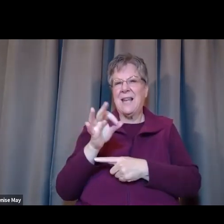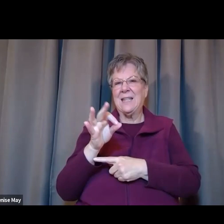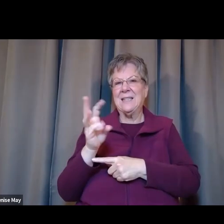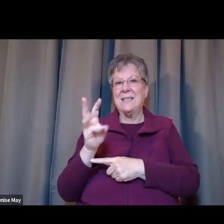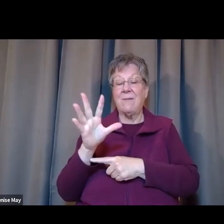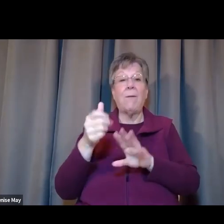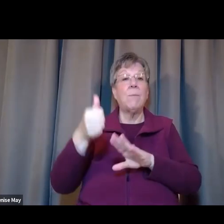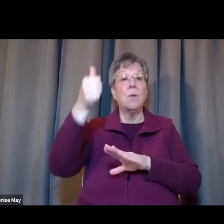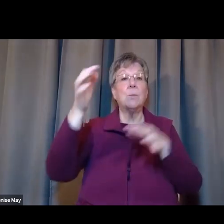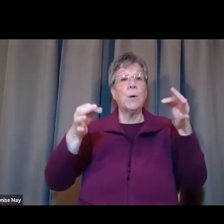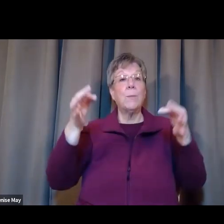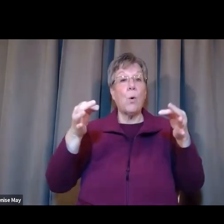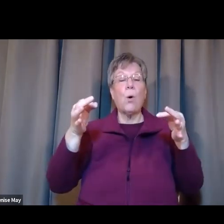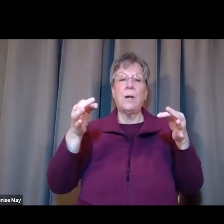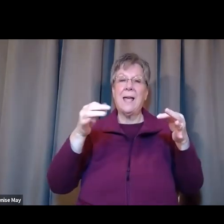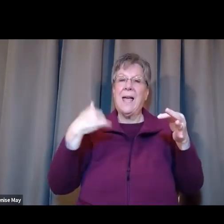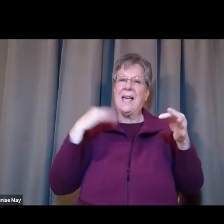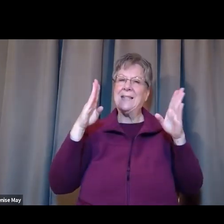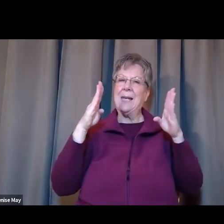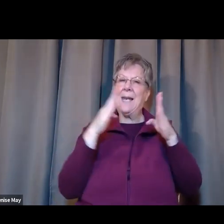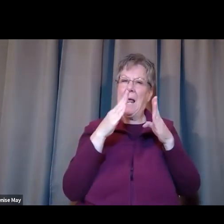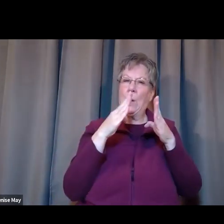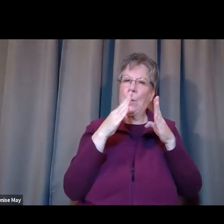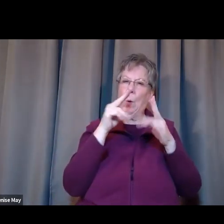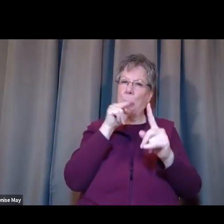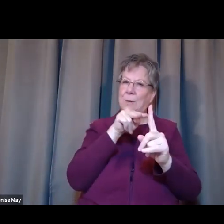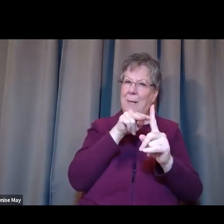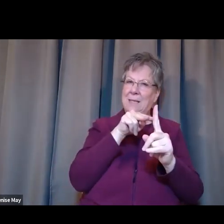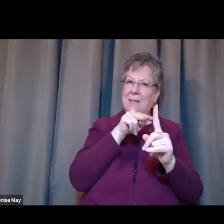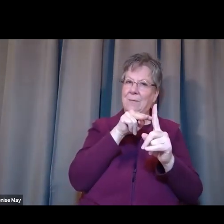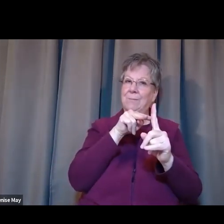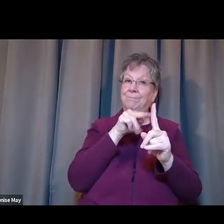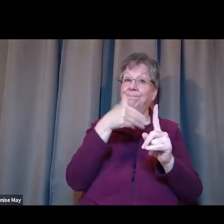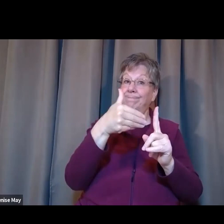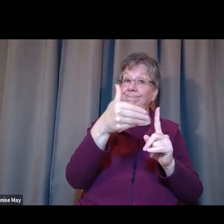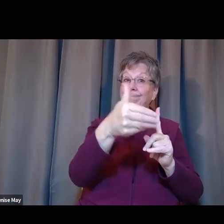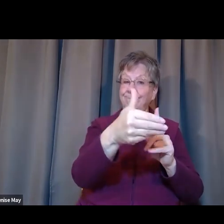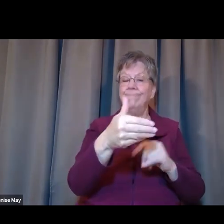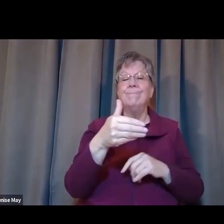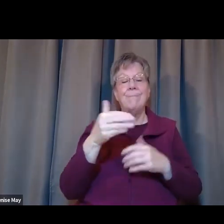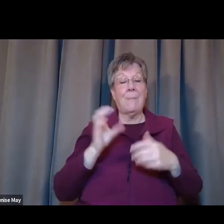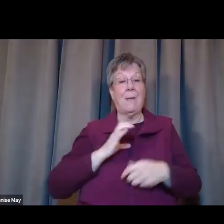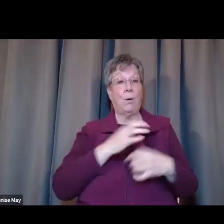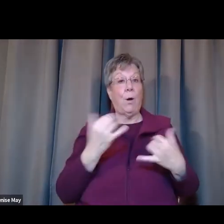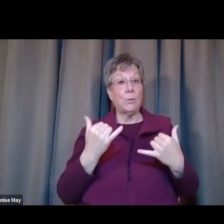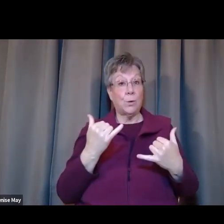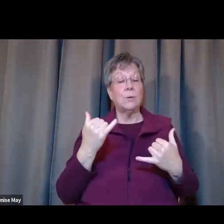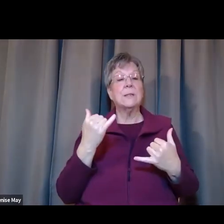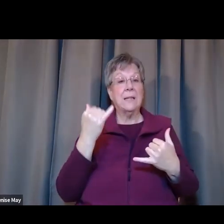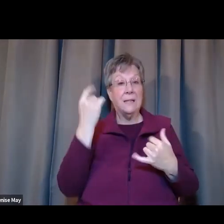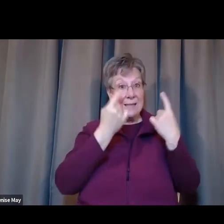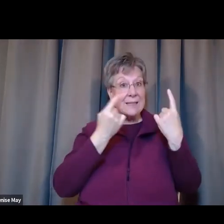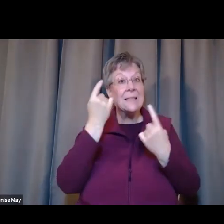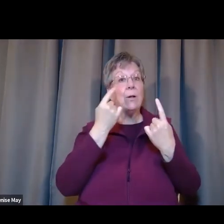Court reads that law more narrowly with each passing term. Even as Congress is currently considering the most sweeping